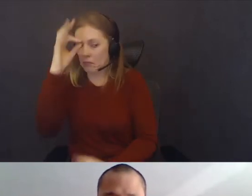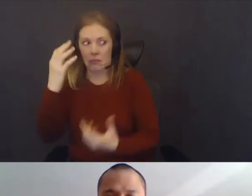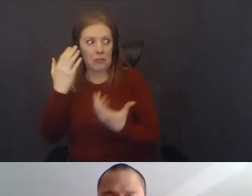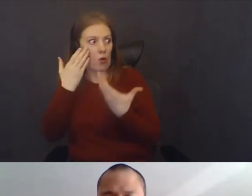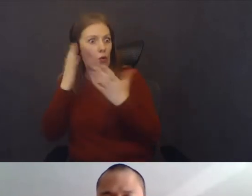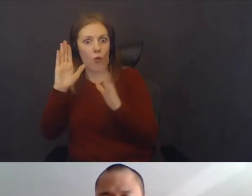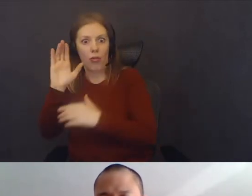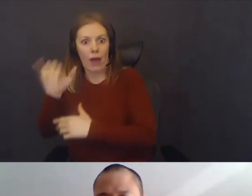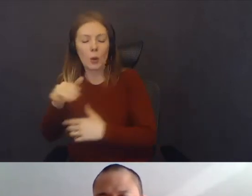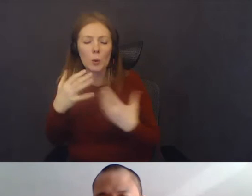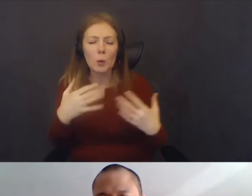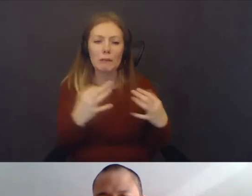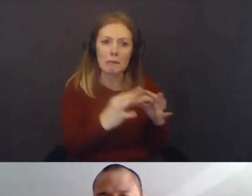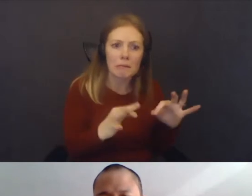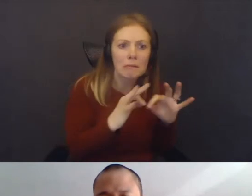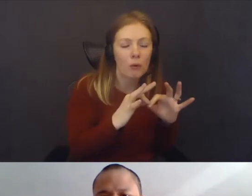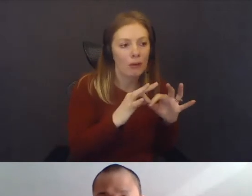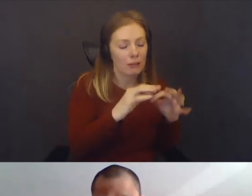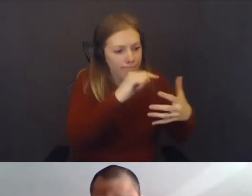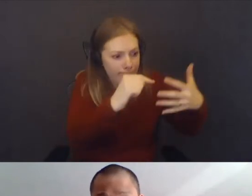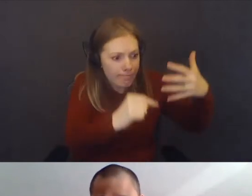important nuances that you're sharing.